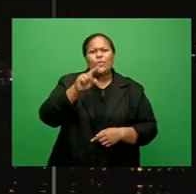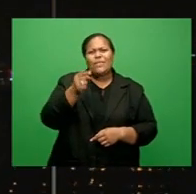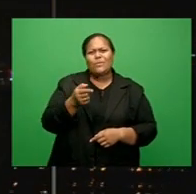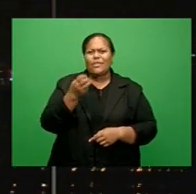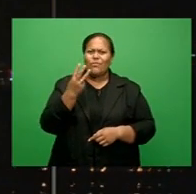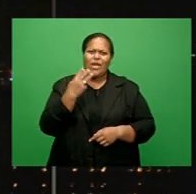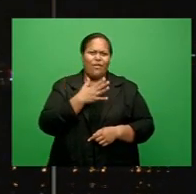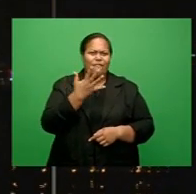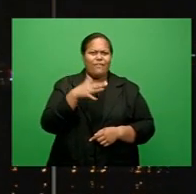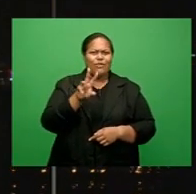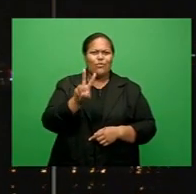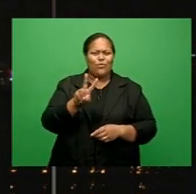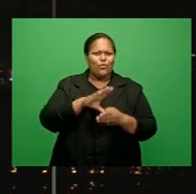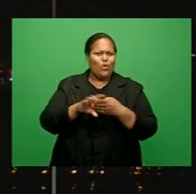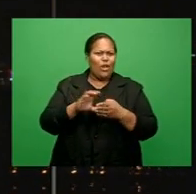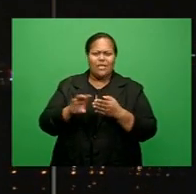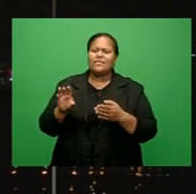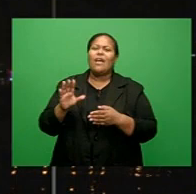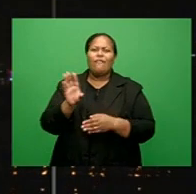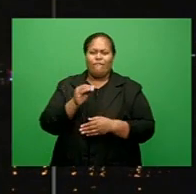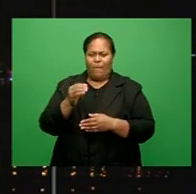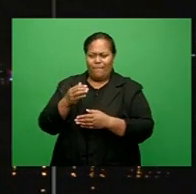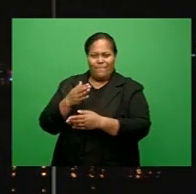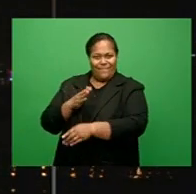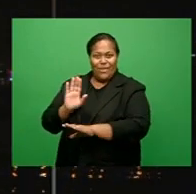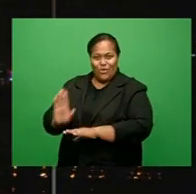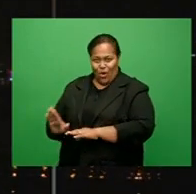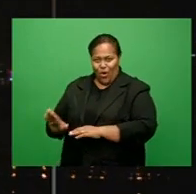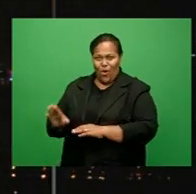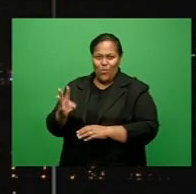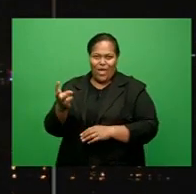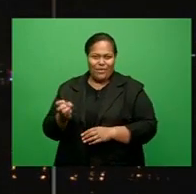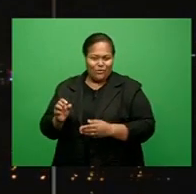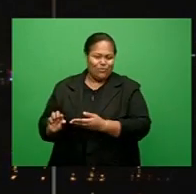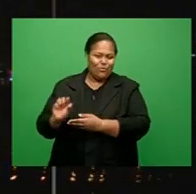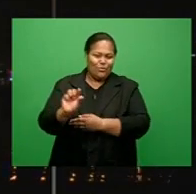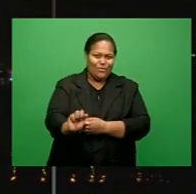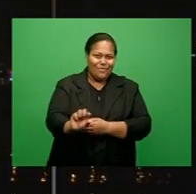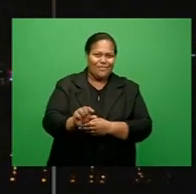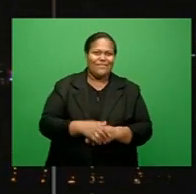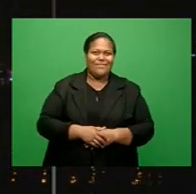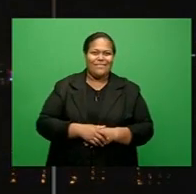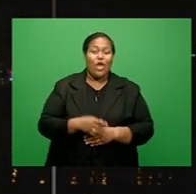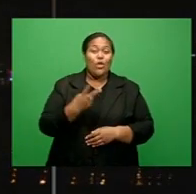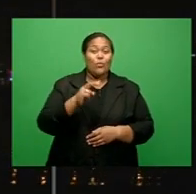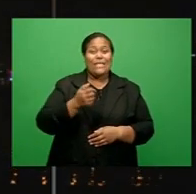$2,352 came to that account from his salary. In 2017, the amount was